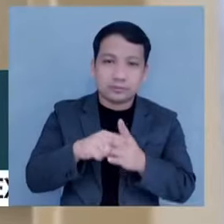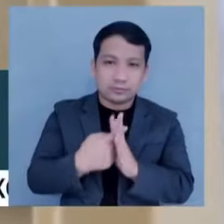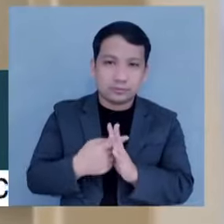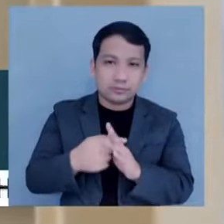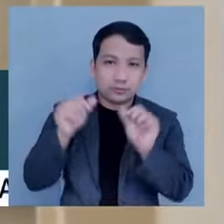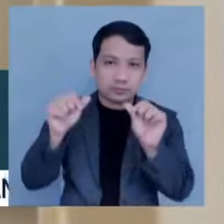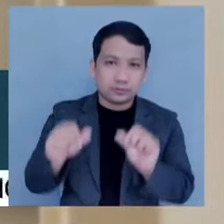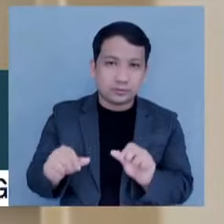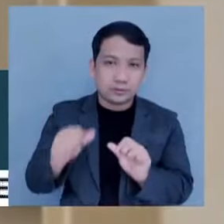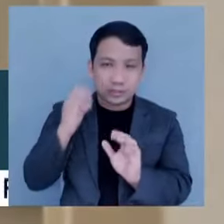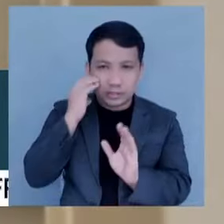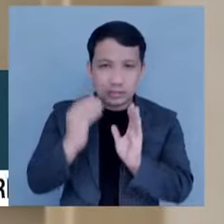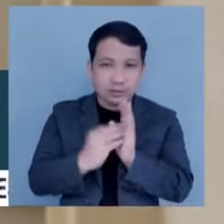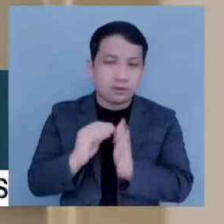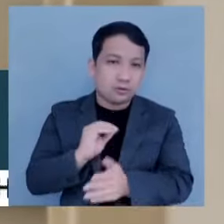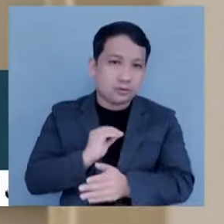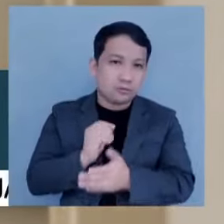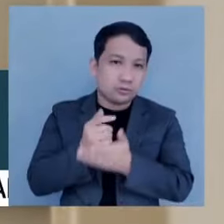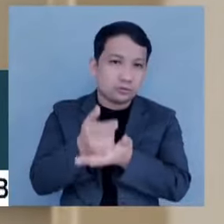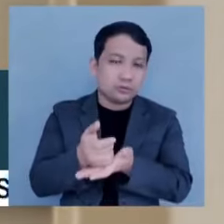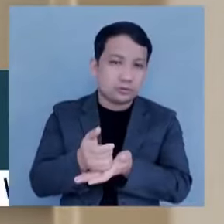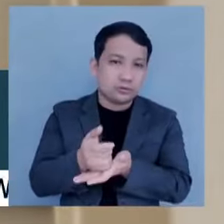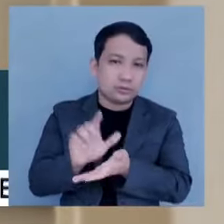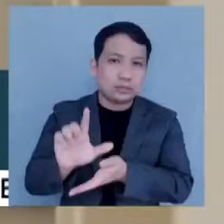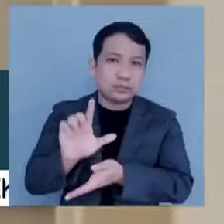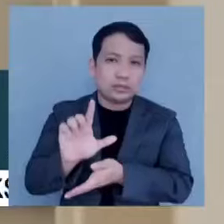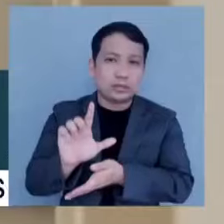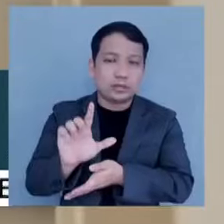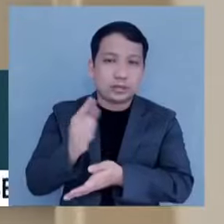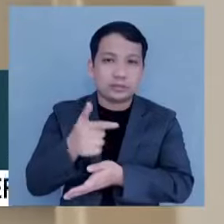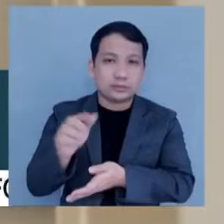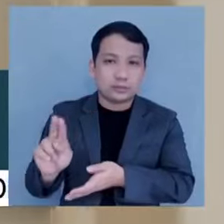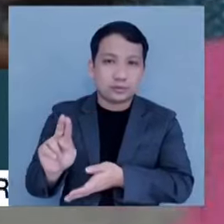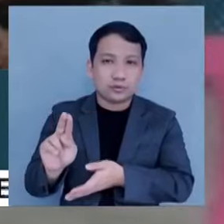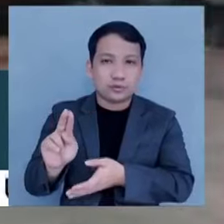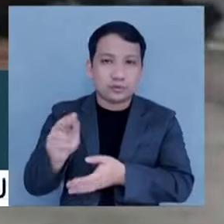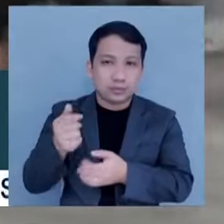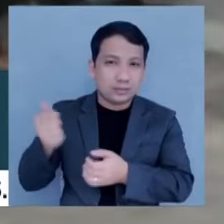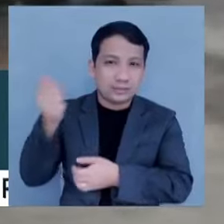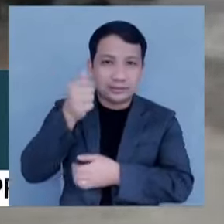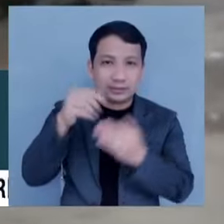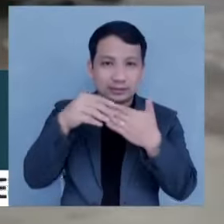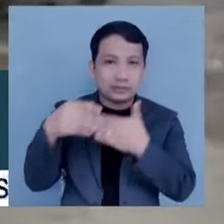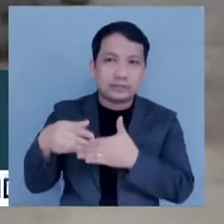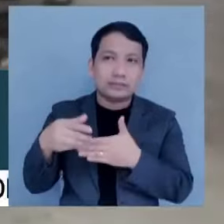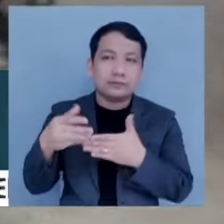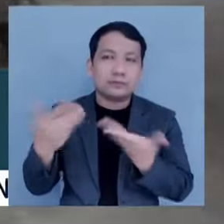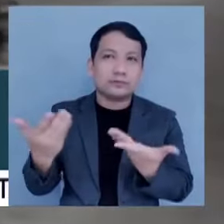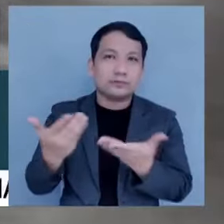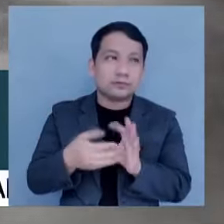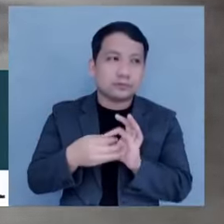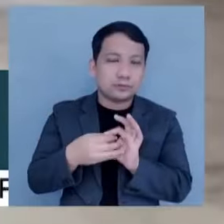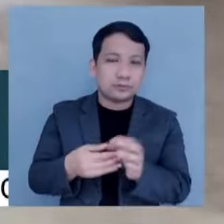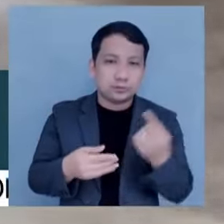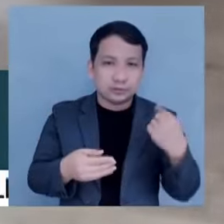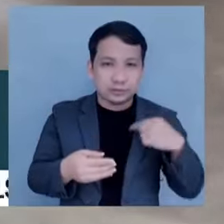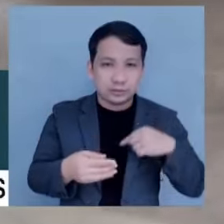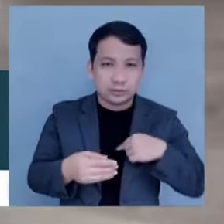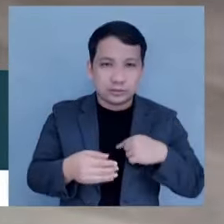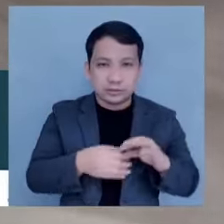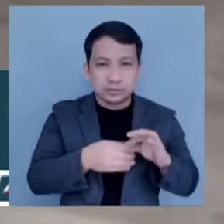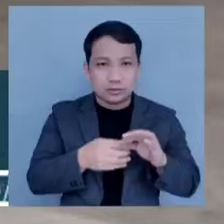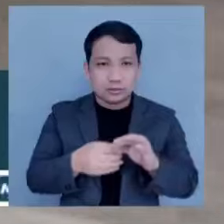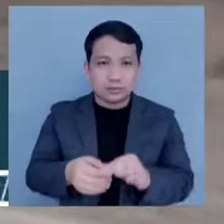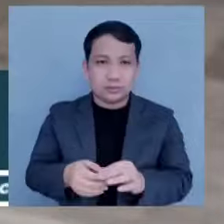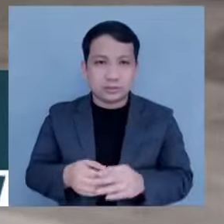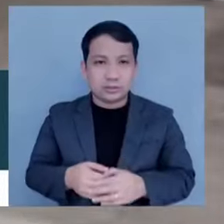well. You can also ask the local chief executives if the DSWD has been providing support, which we have. Even up to now, I just got off the